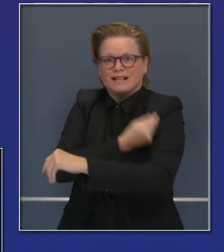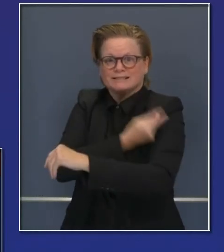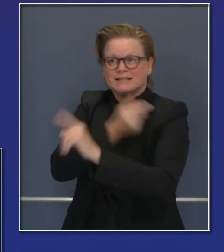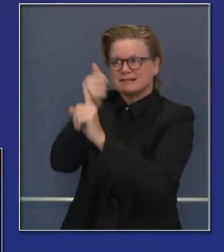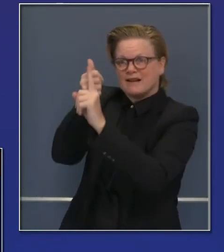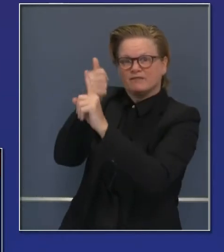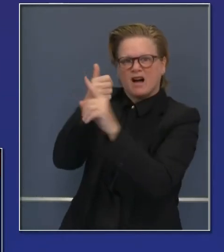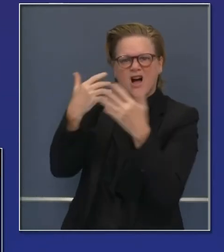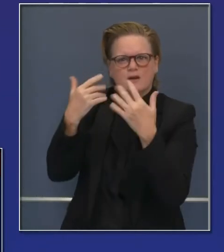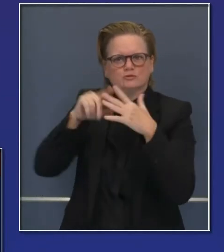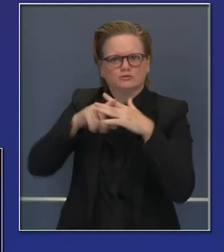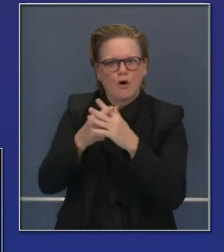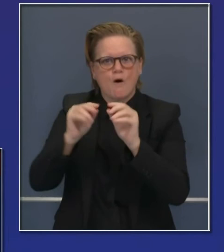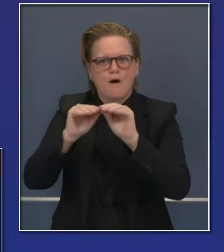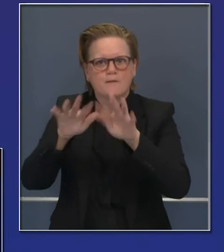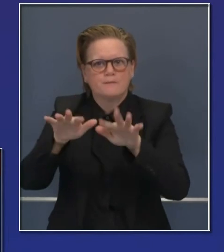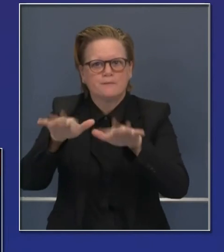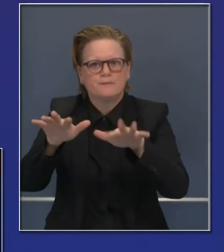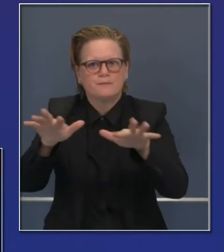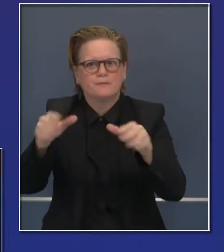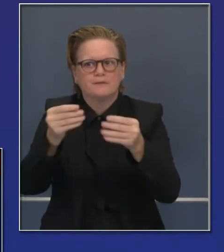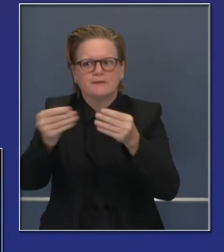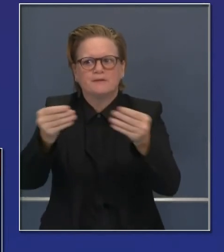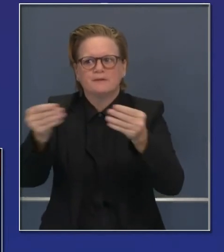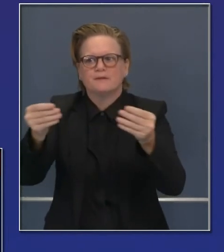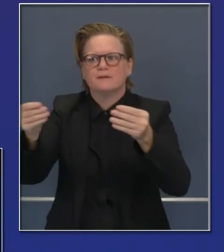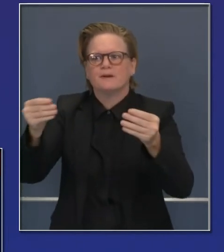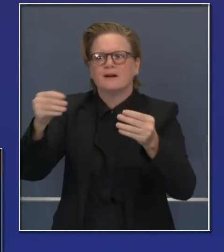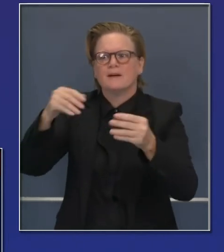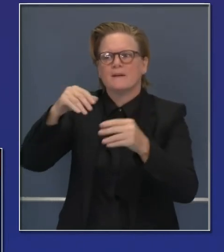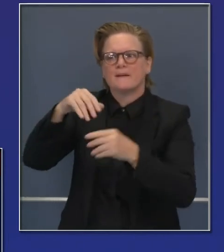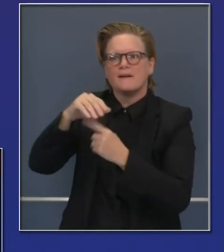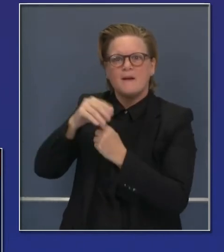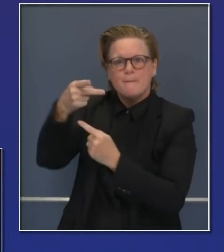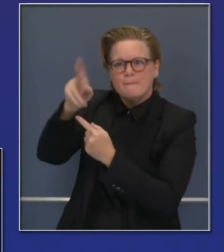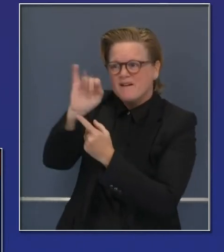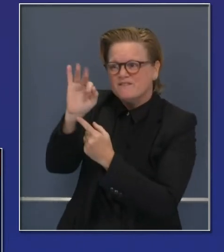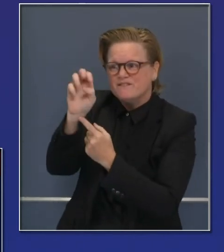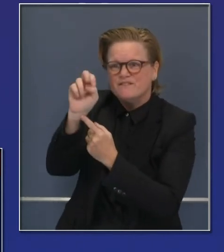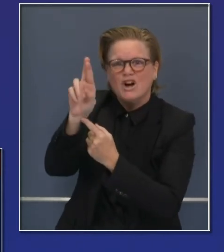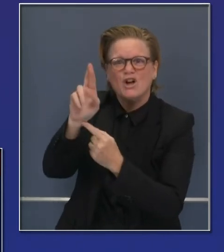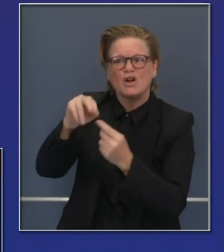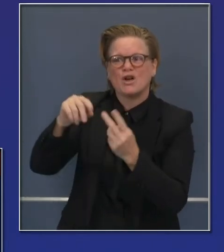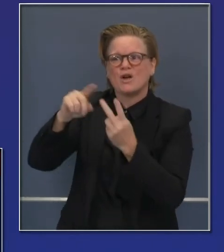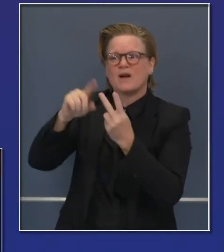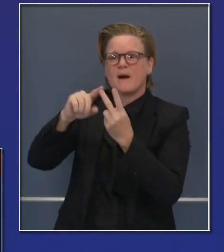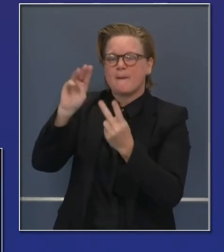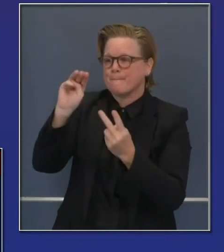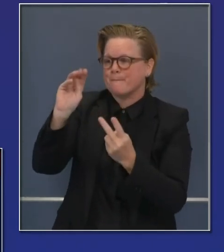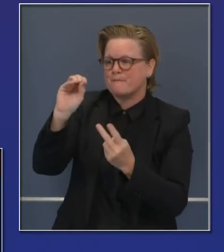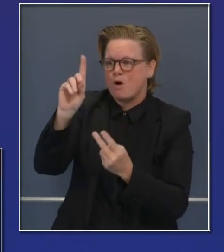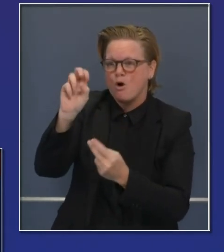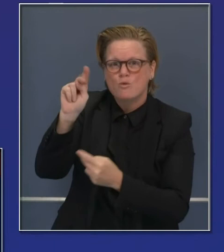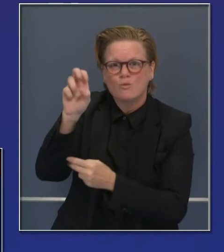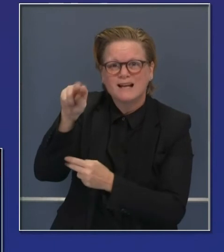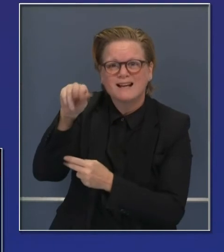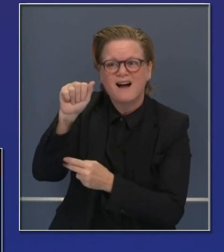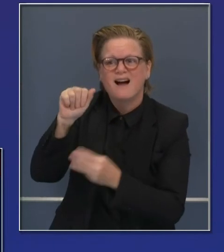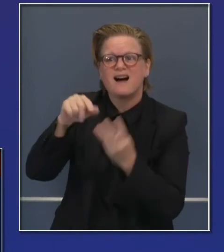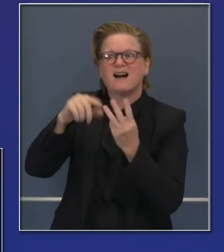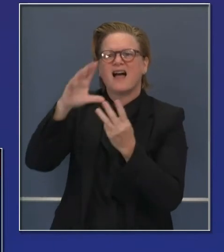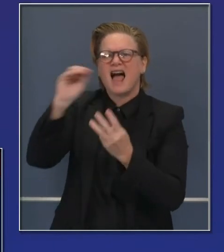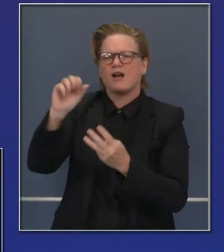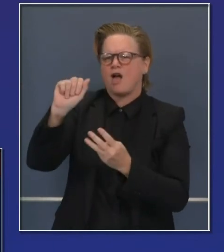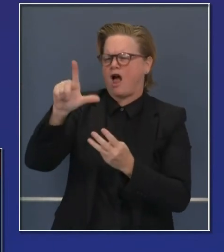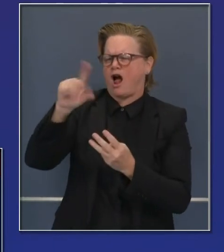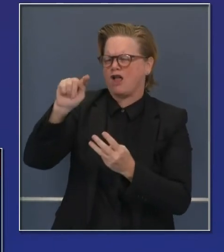distributors, and not just Pfizer, Moderna, not just Oxford vaccine, AstraZeneca, but others that are in the queue that we've